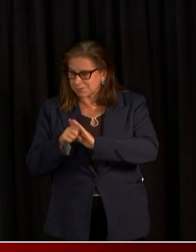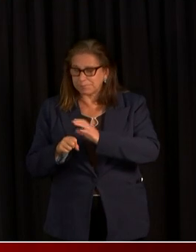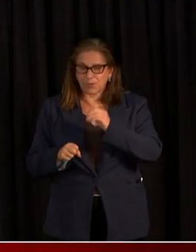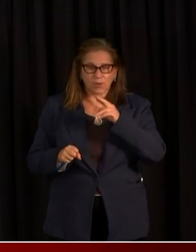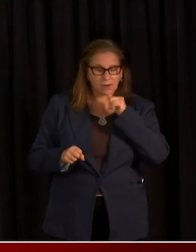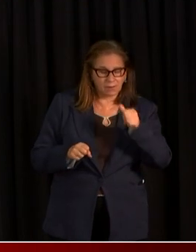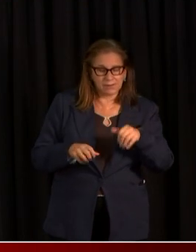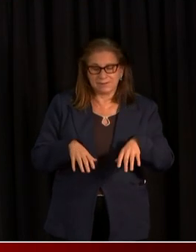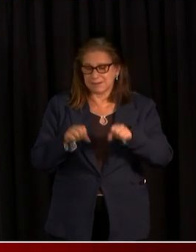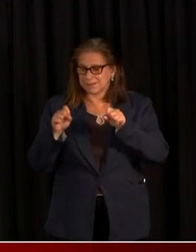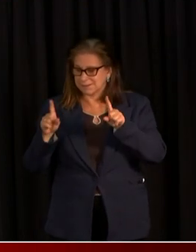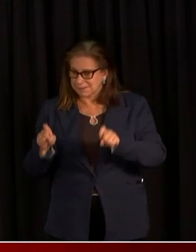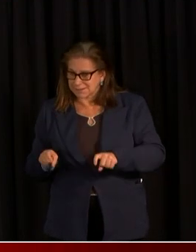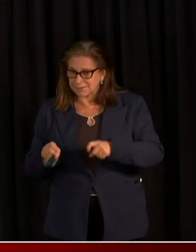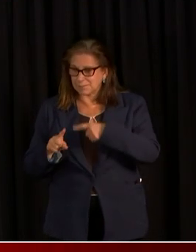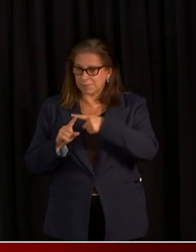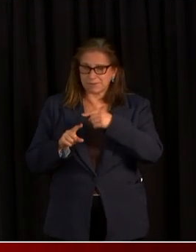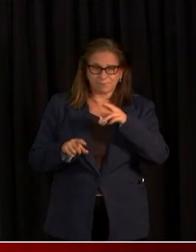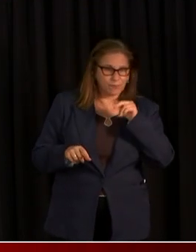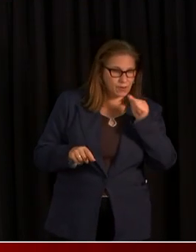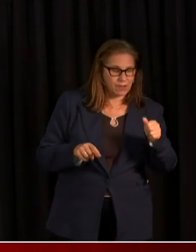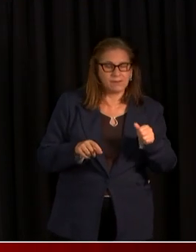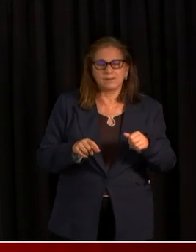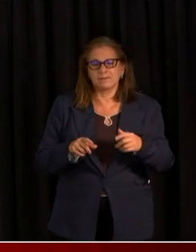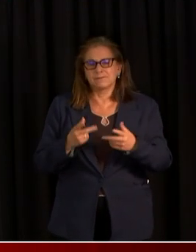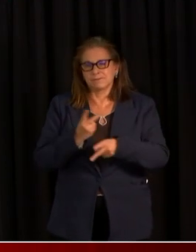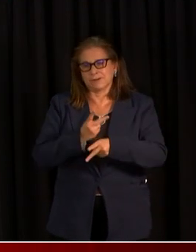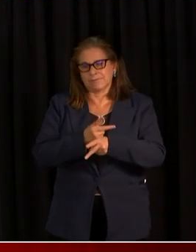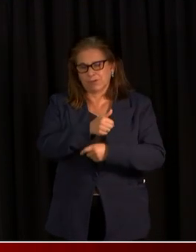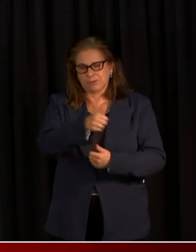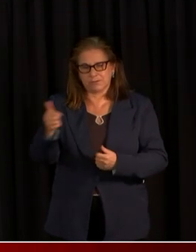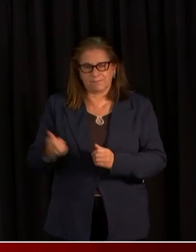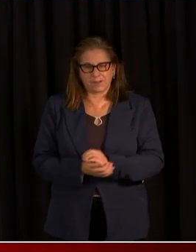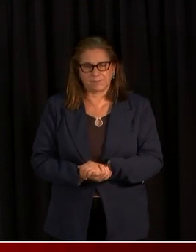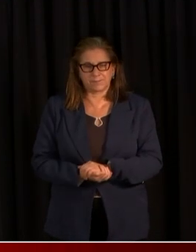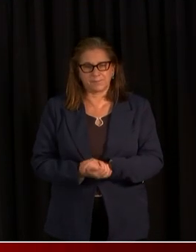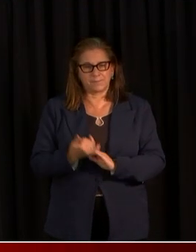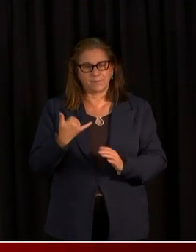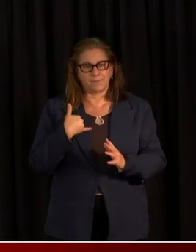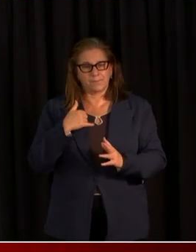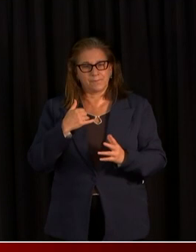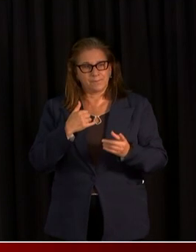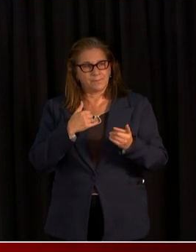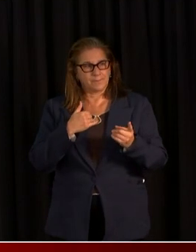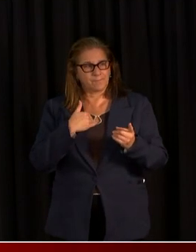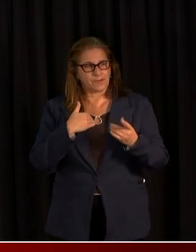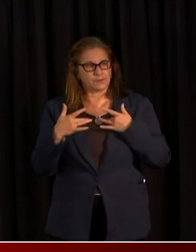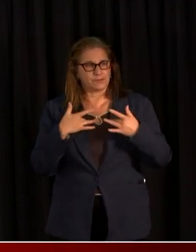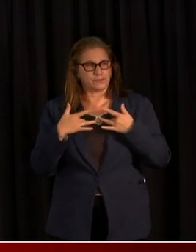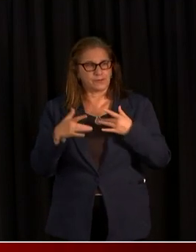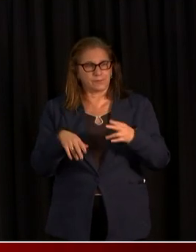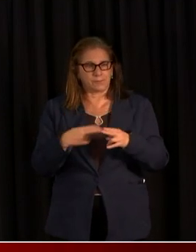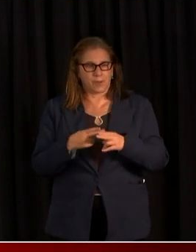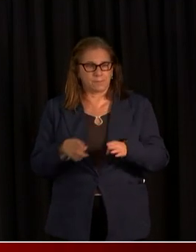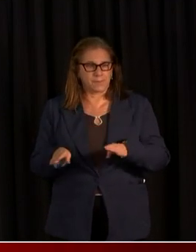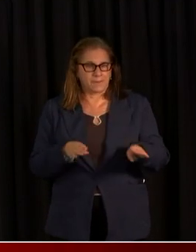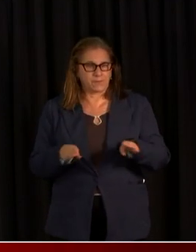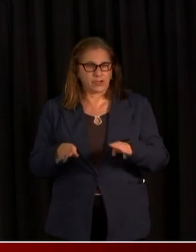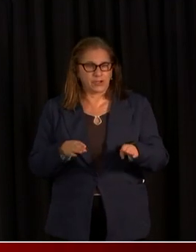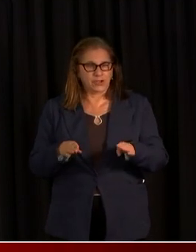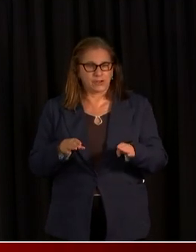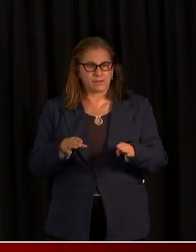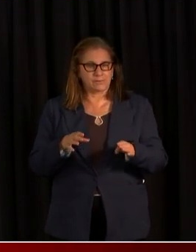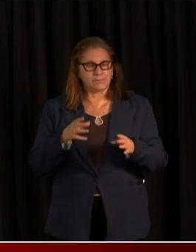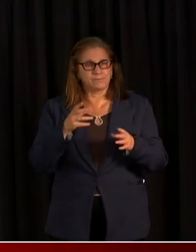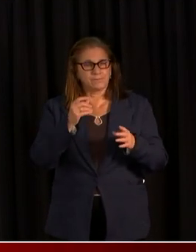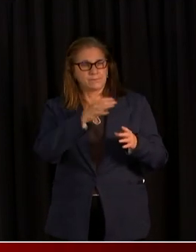We also have some concerns about the behaviors of staff and patrons at food